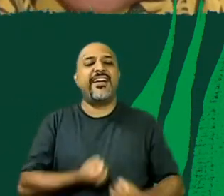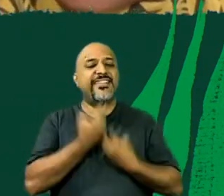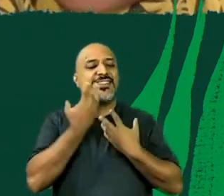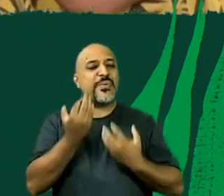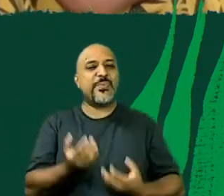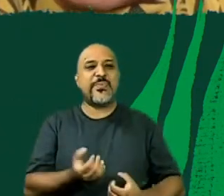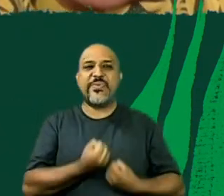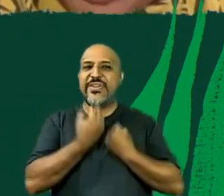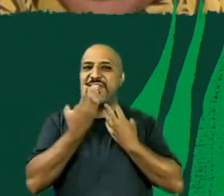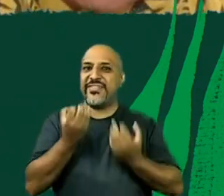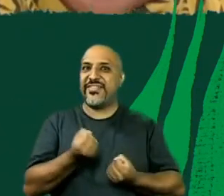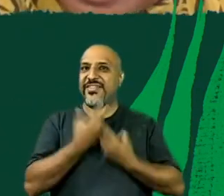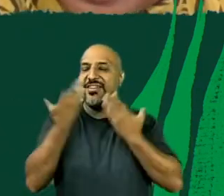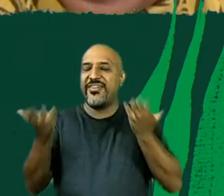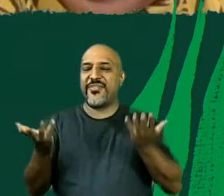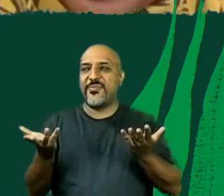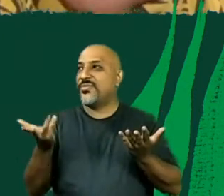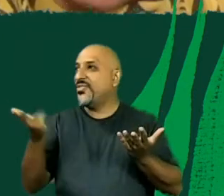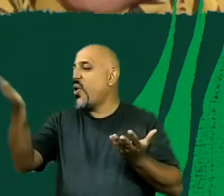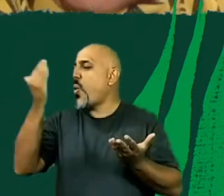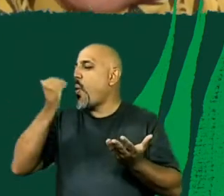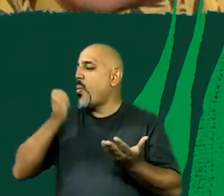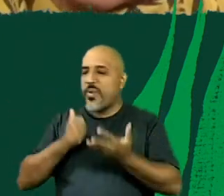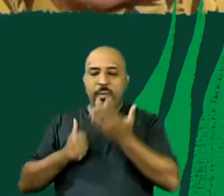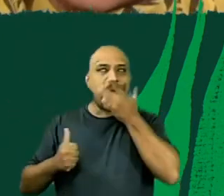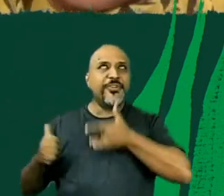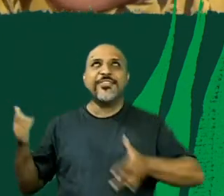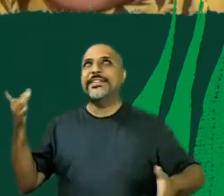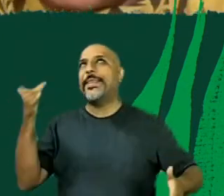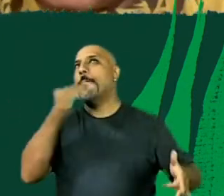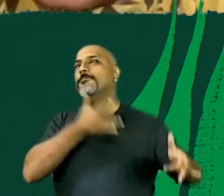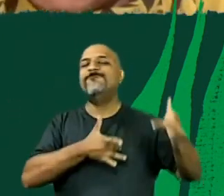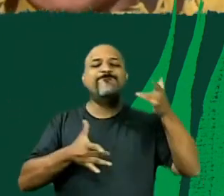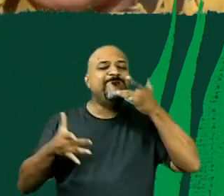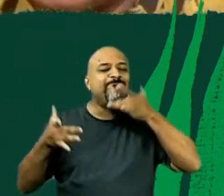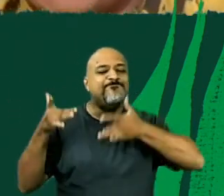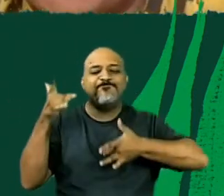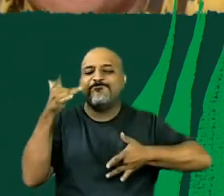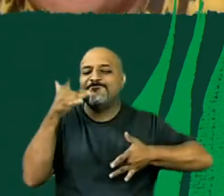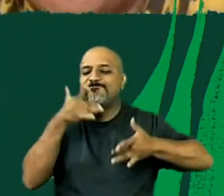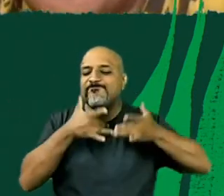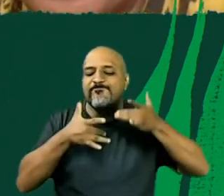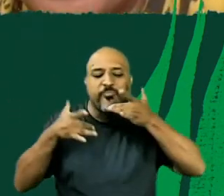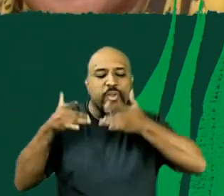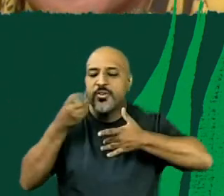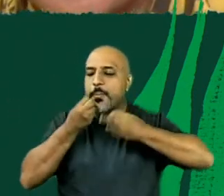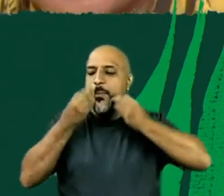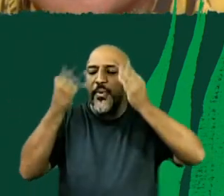super nutritious and delicious. That's what that language is like.